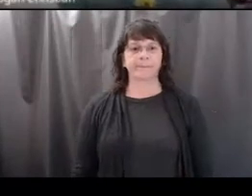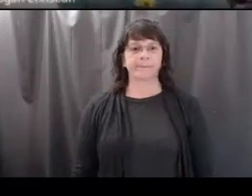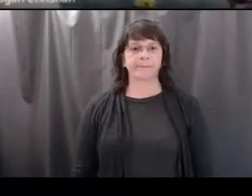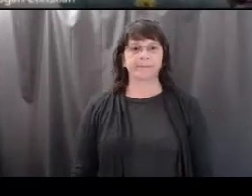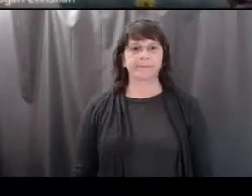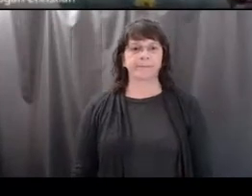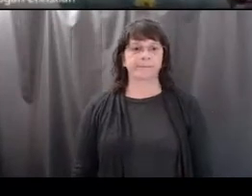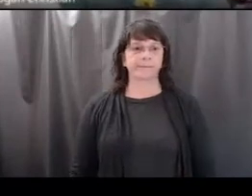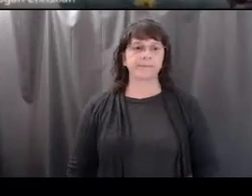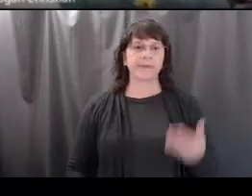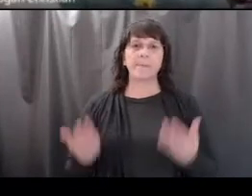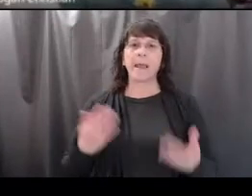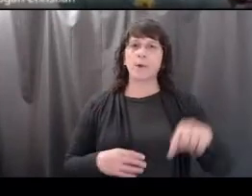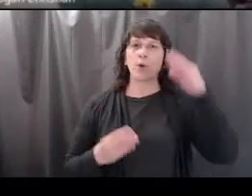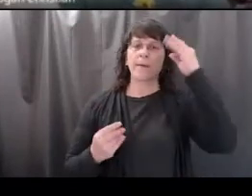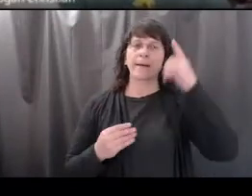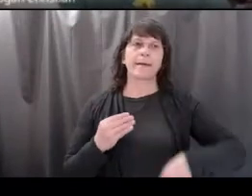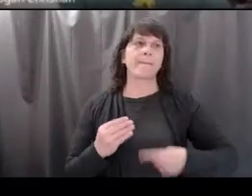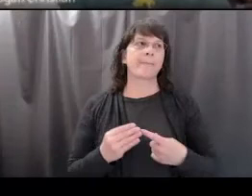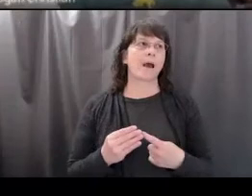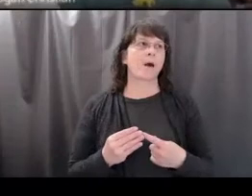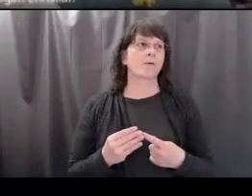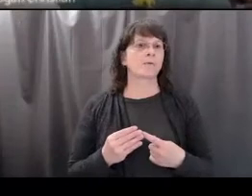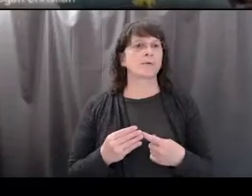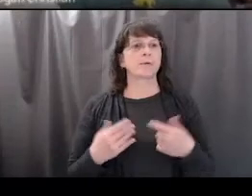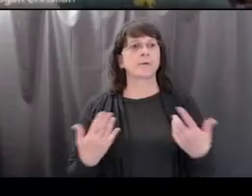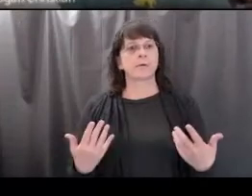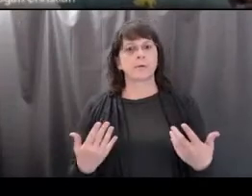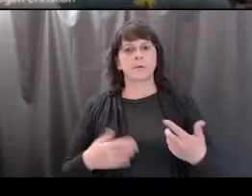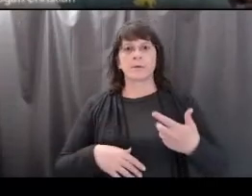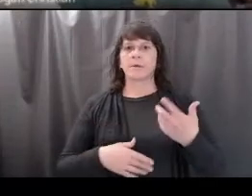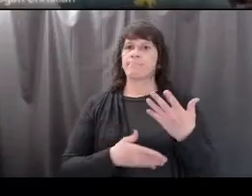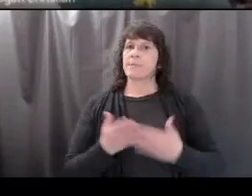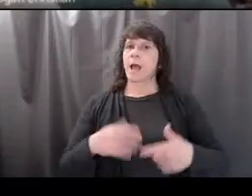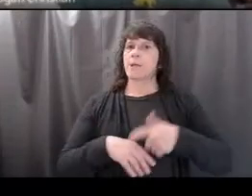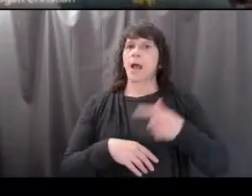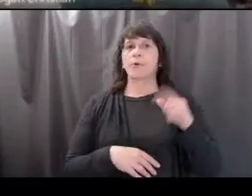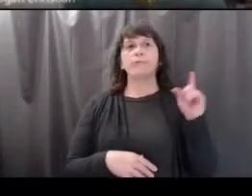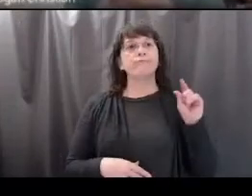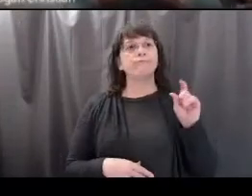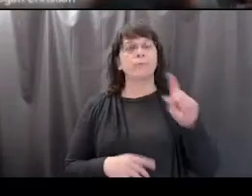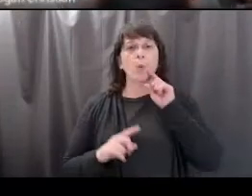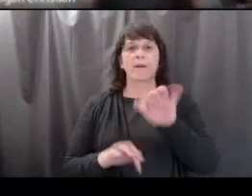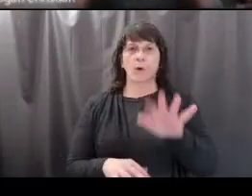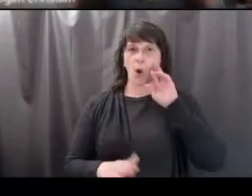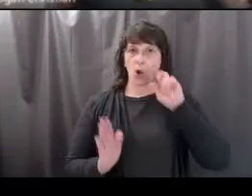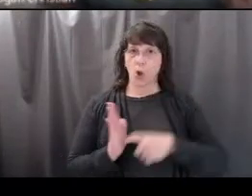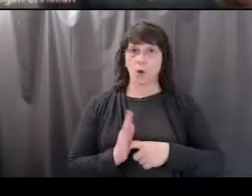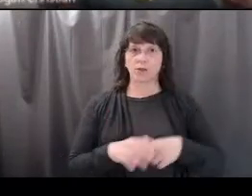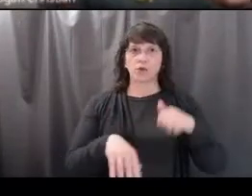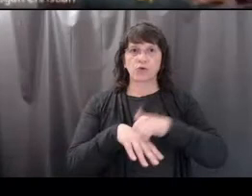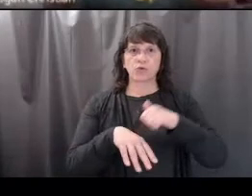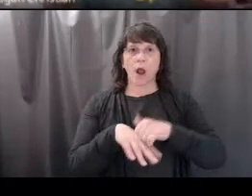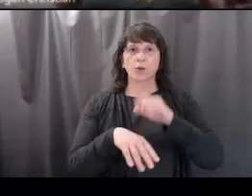So you might be thinking about a time when you were along a river and noticed that the rocks were super,